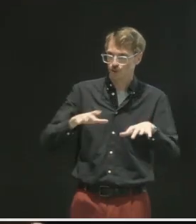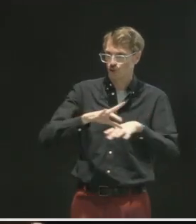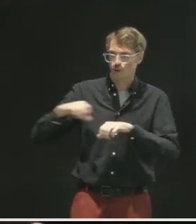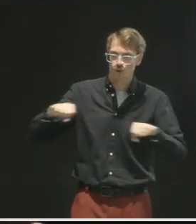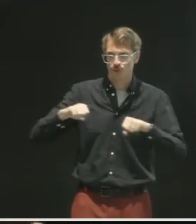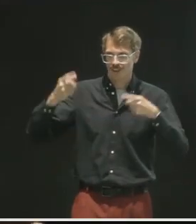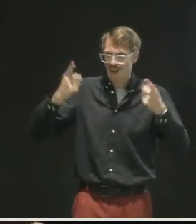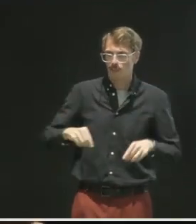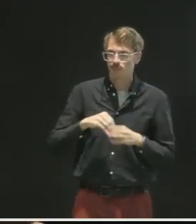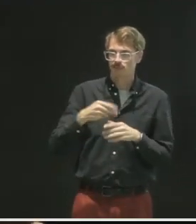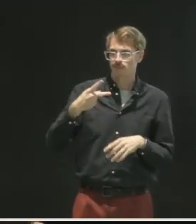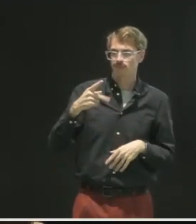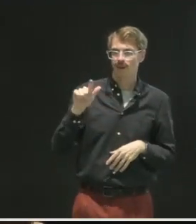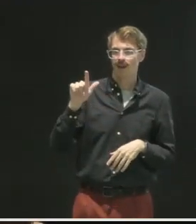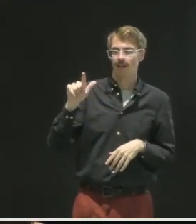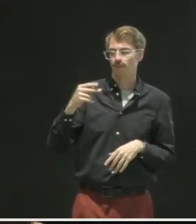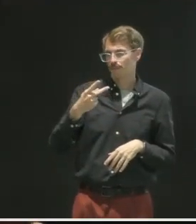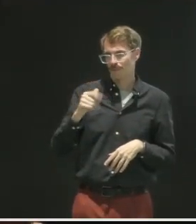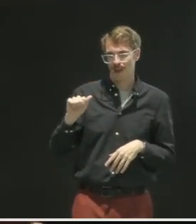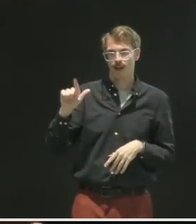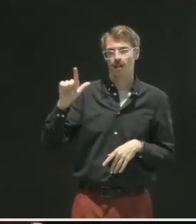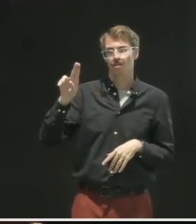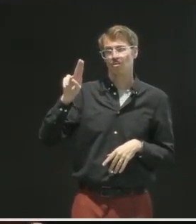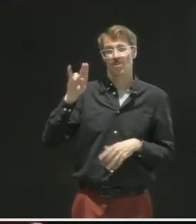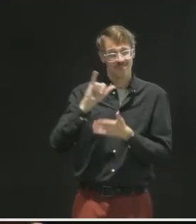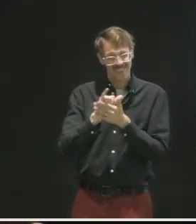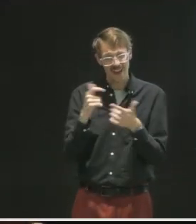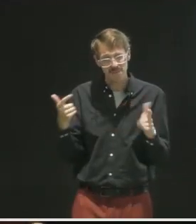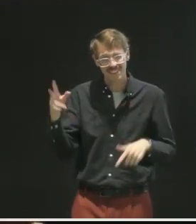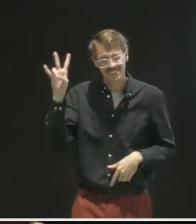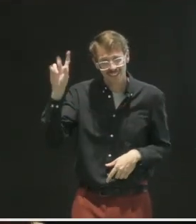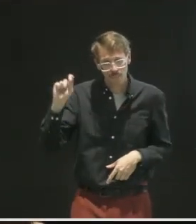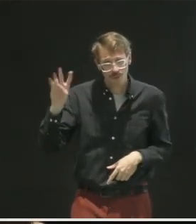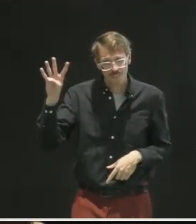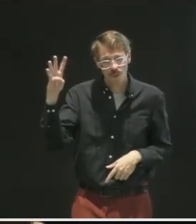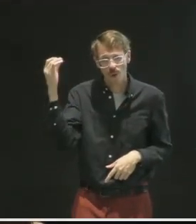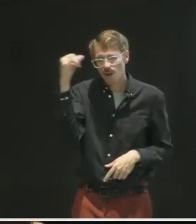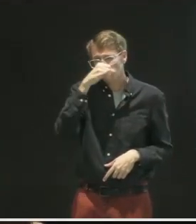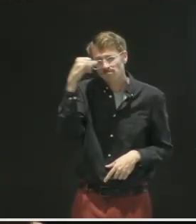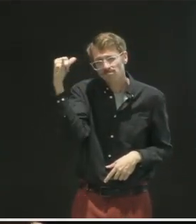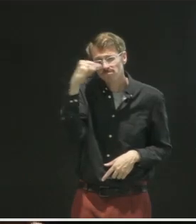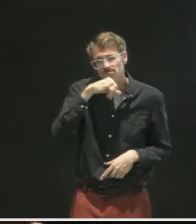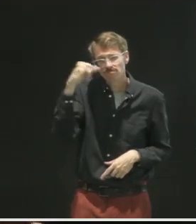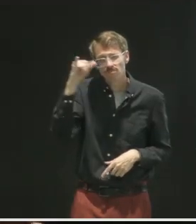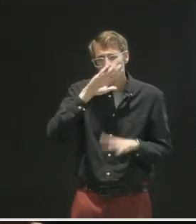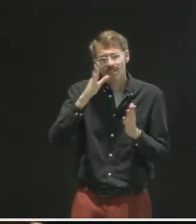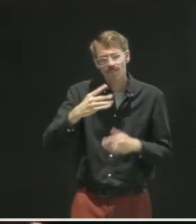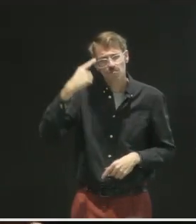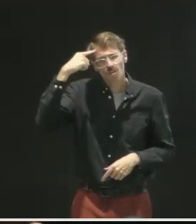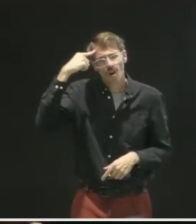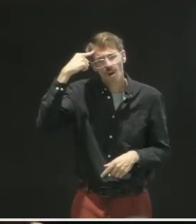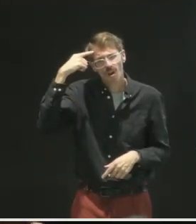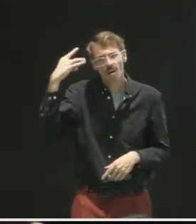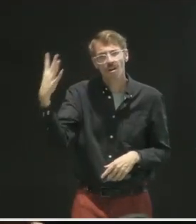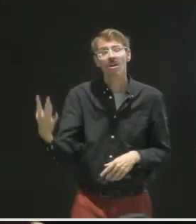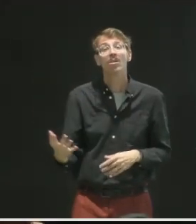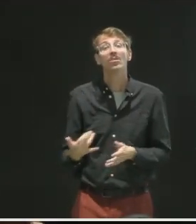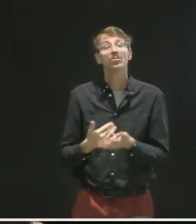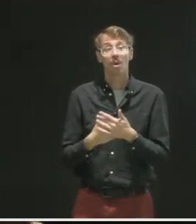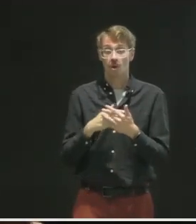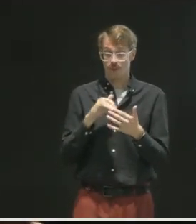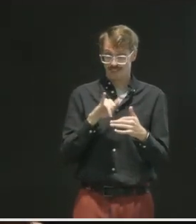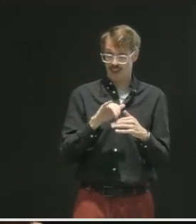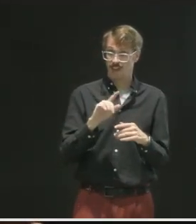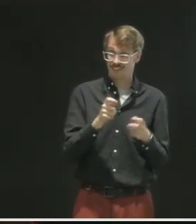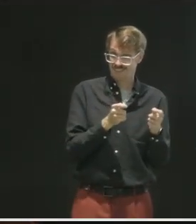such huge disaster. So dealing with the victims, probably this is the first